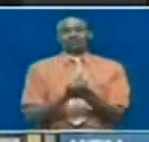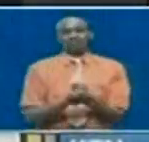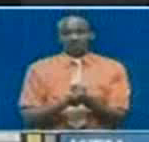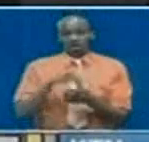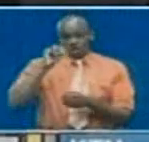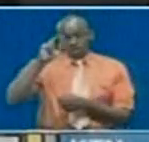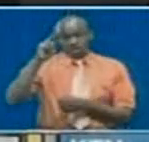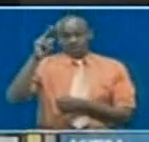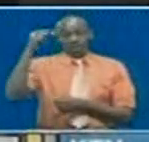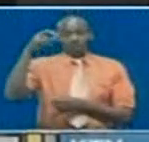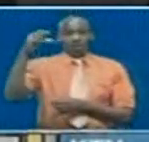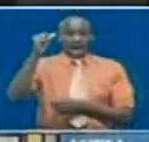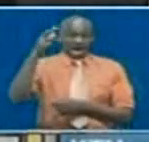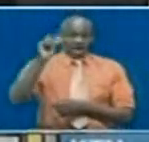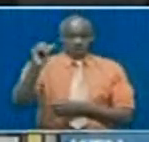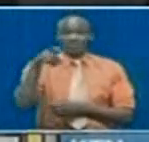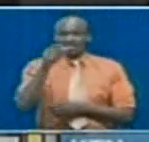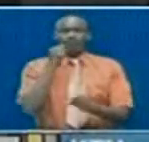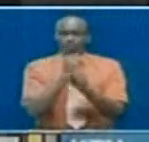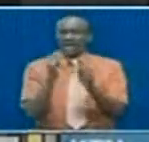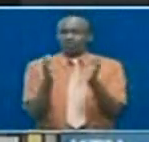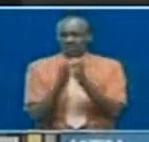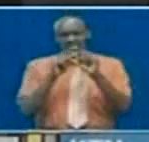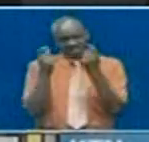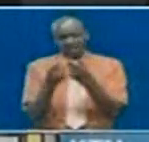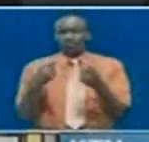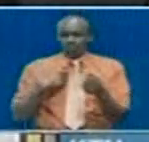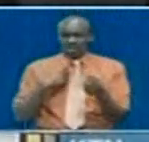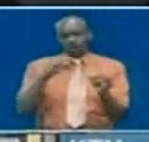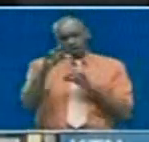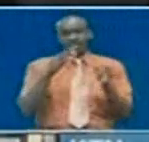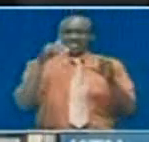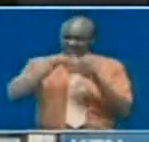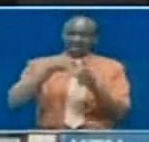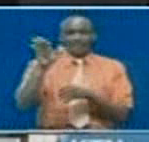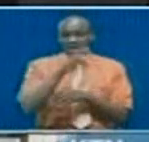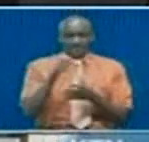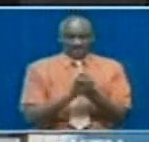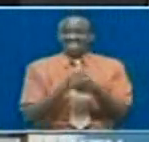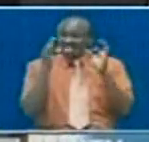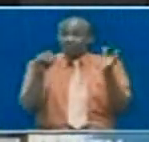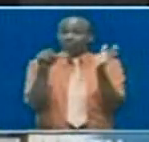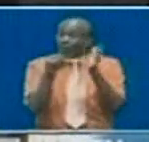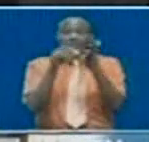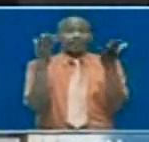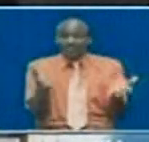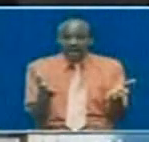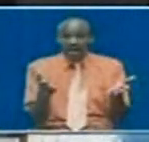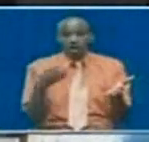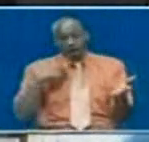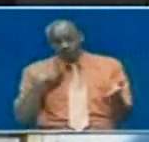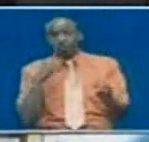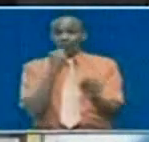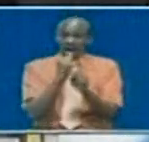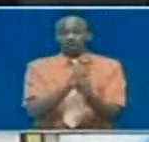Mung'aro anafanya kazi na team ya court ndani ya bunge. Na kama kuna matatizo yote ya utepetevu